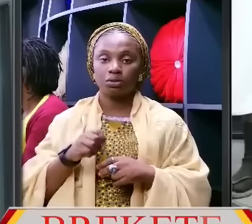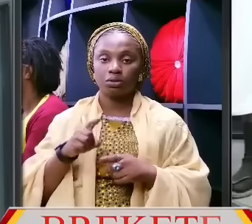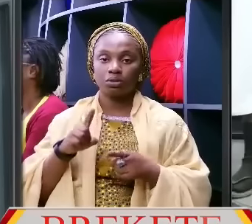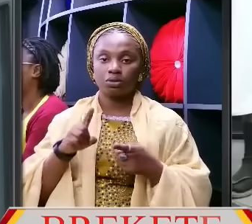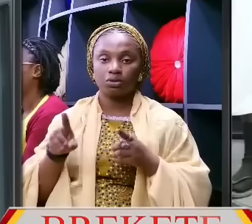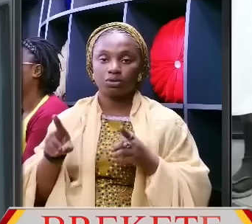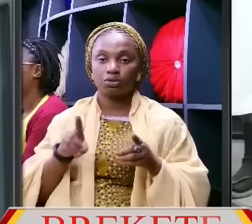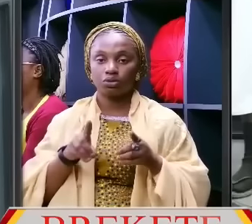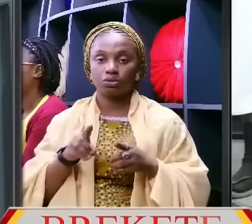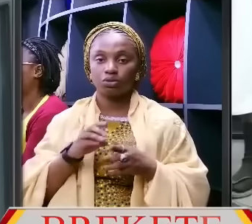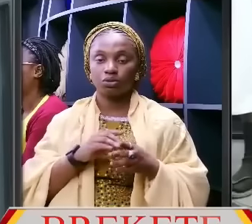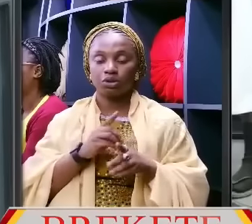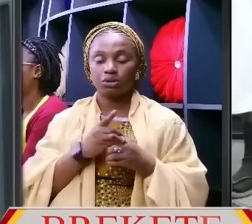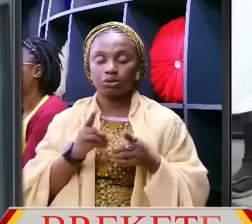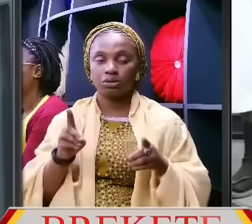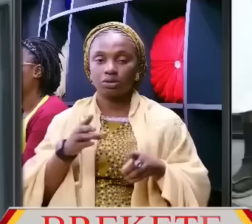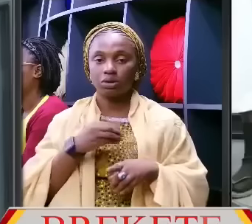Do solemnly.